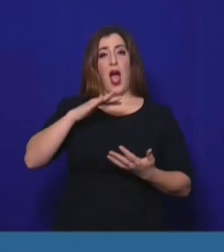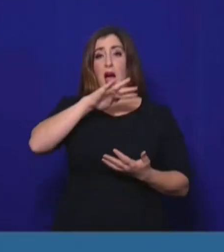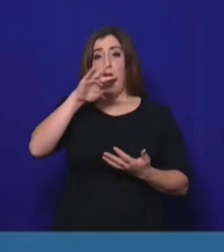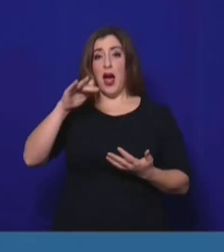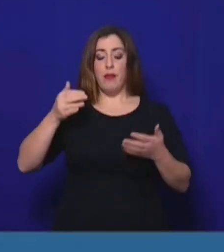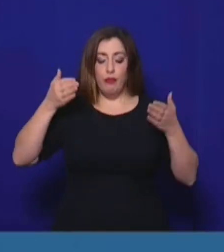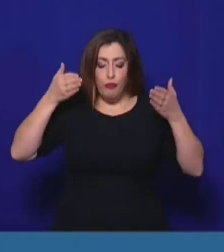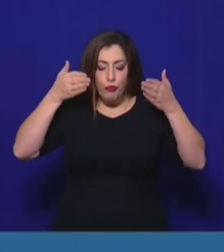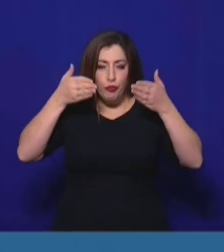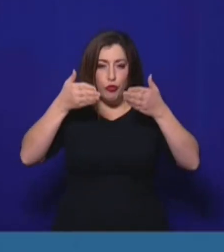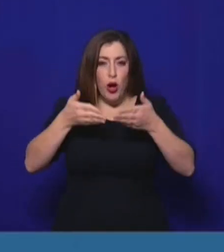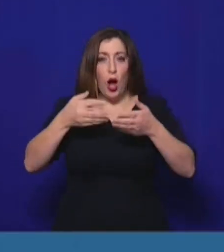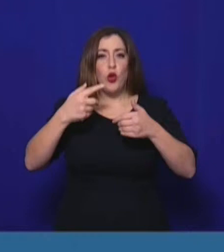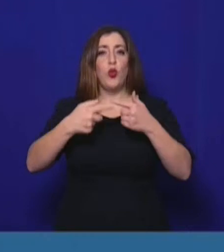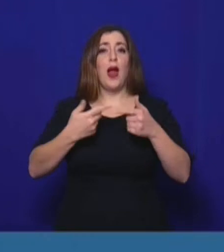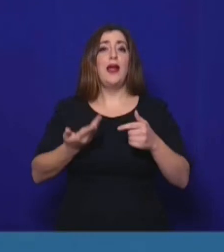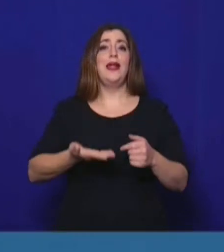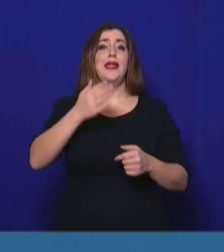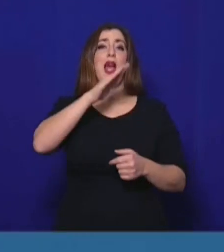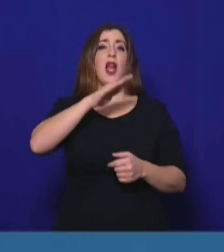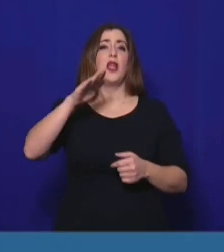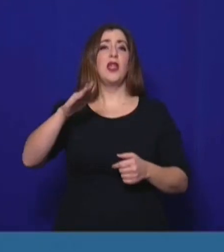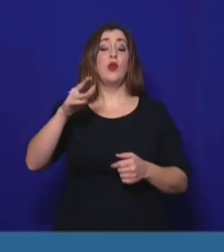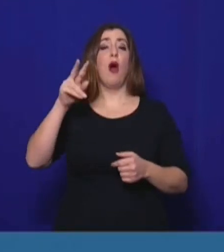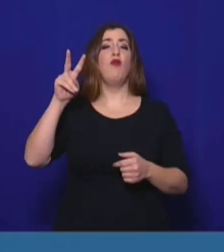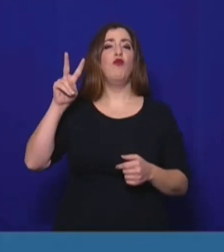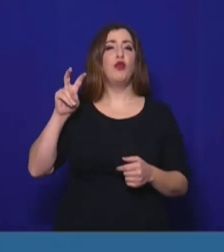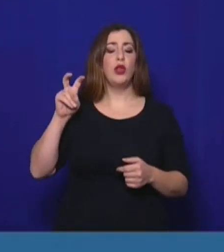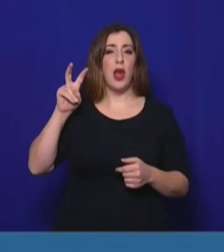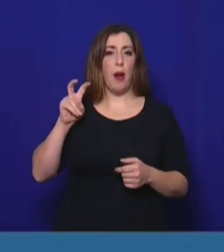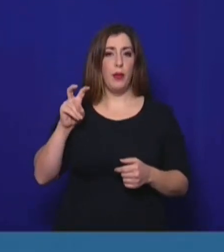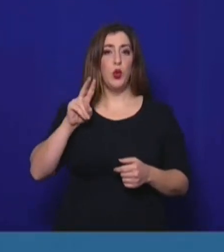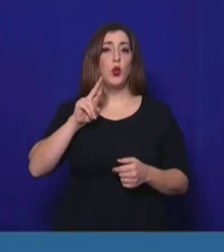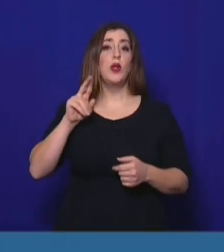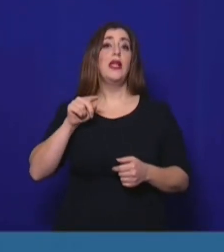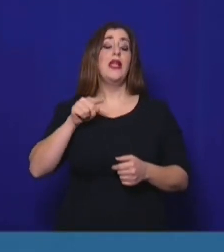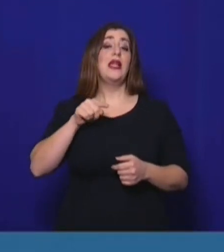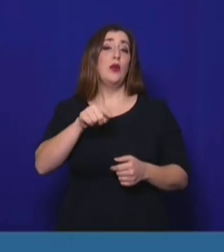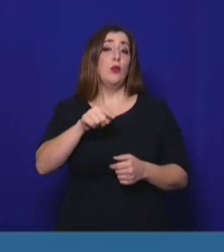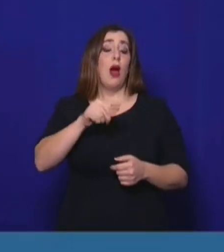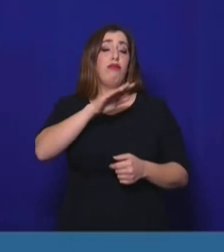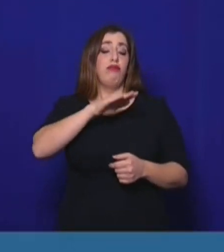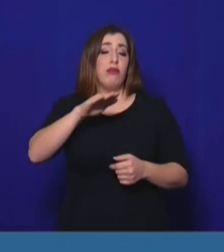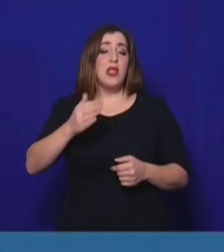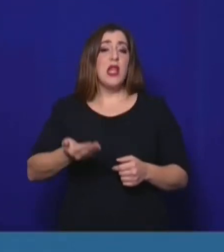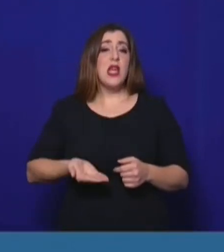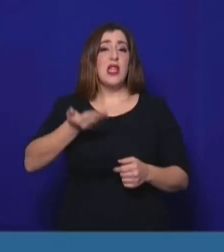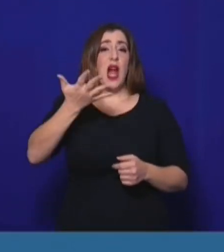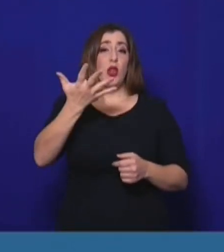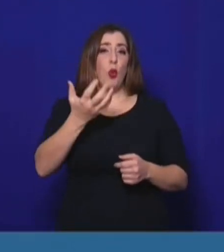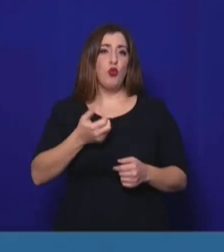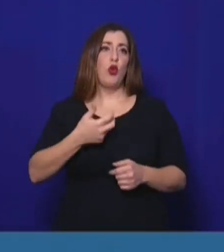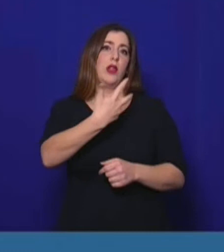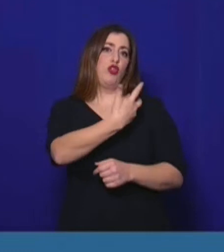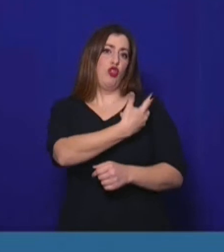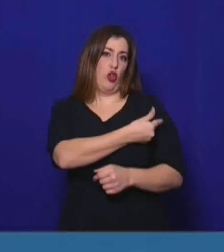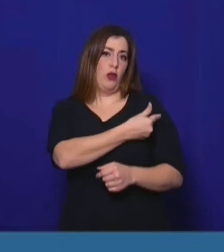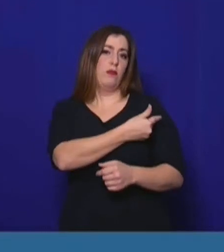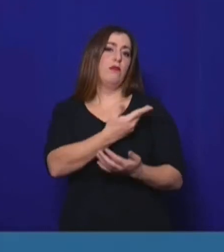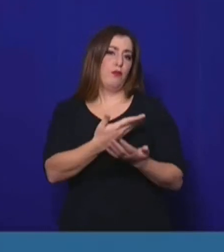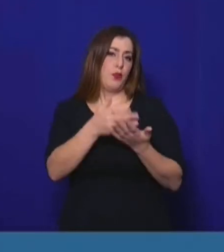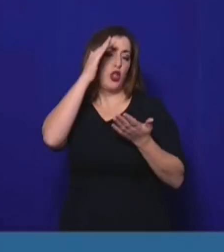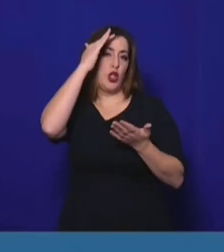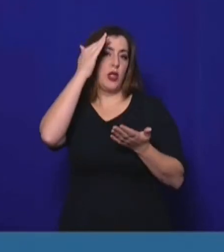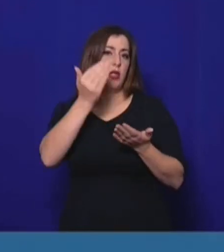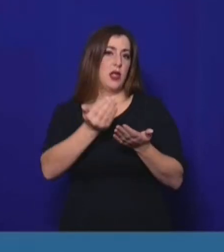dawk il-persuni l-iktar li huma ħajibbenefikaw mit-tilqim. Blan prinċipali tagħna bħalissa huwa li